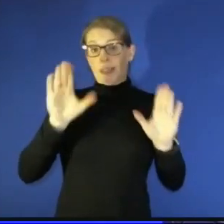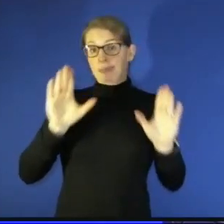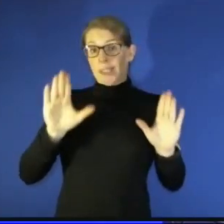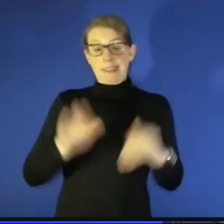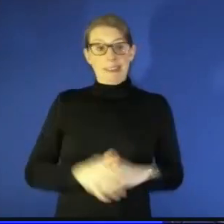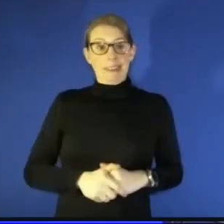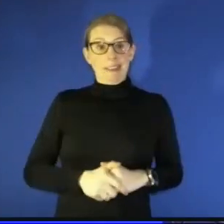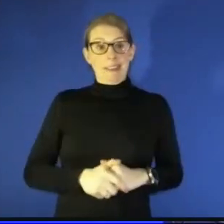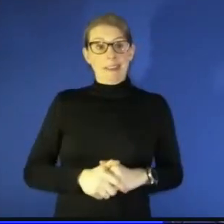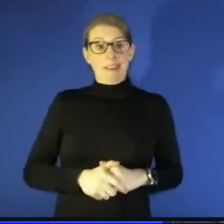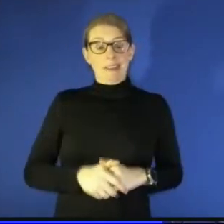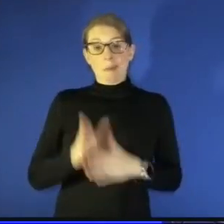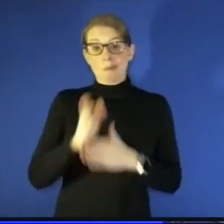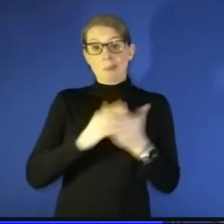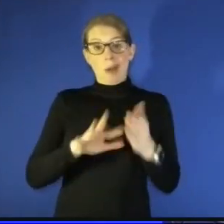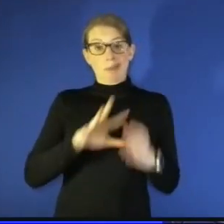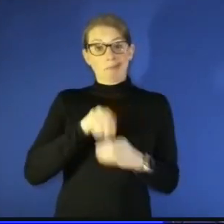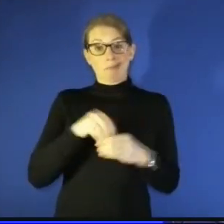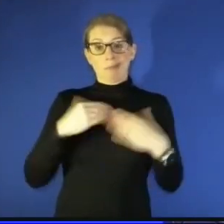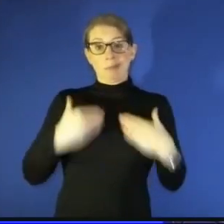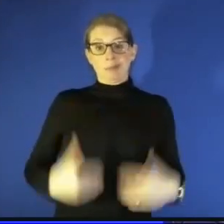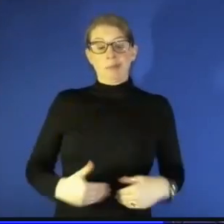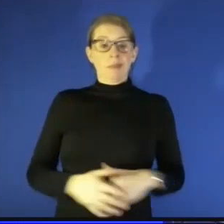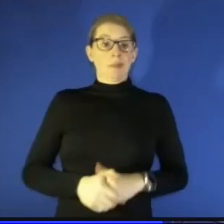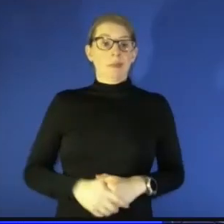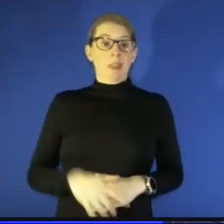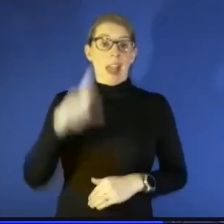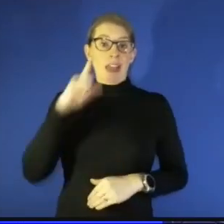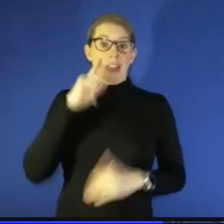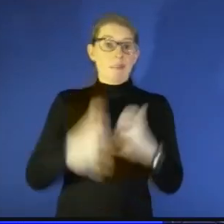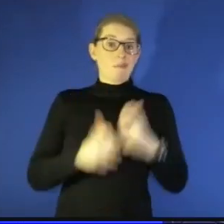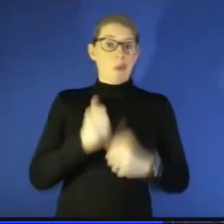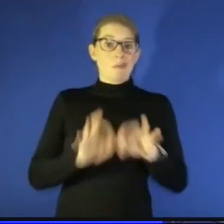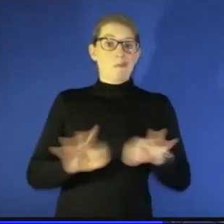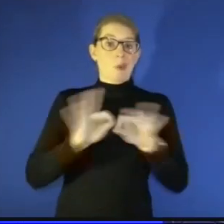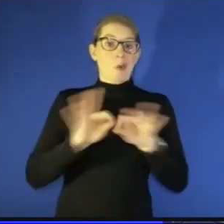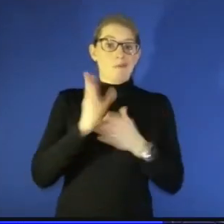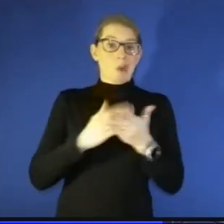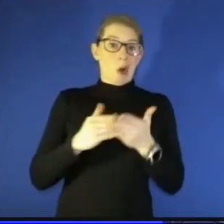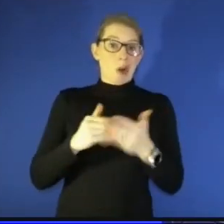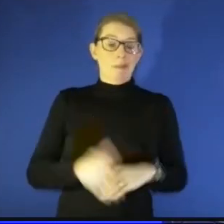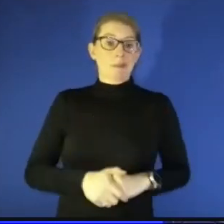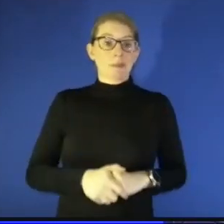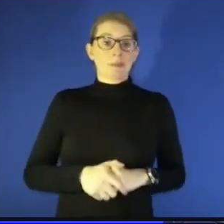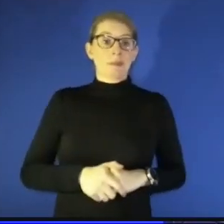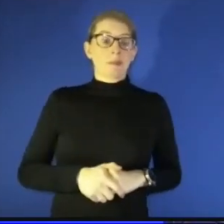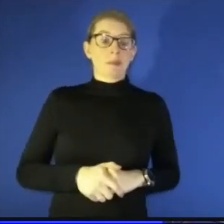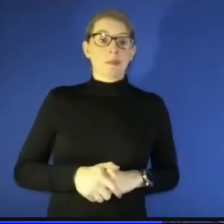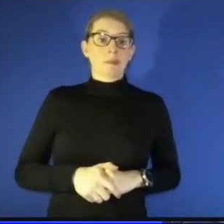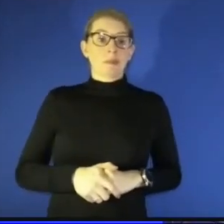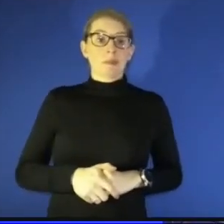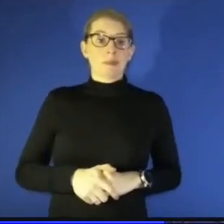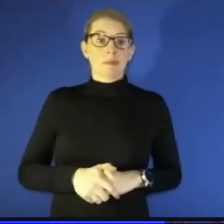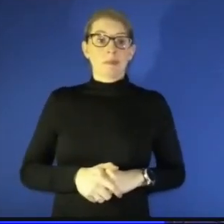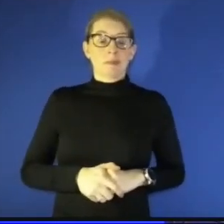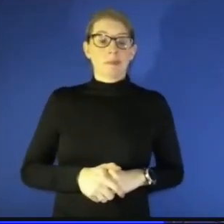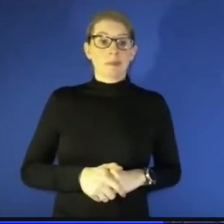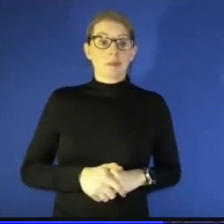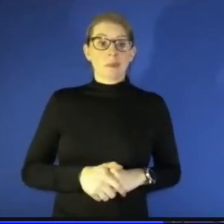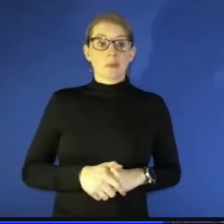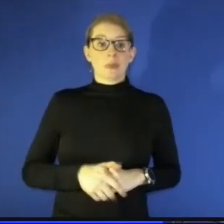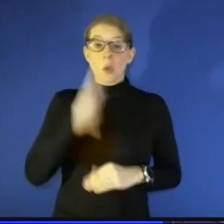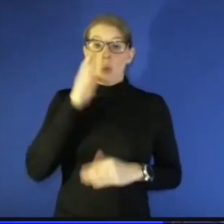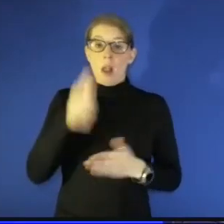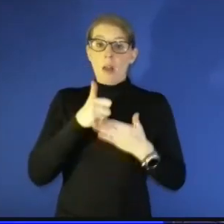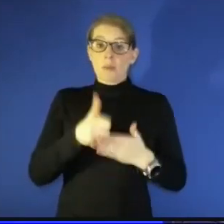part of the body. I think it's the most important part. And it behooves you to keep it healthy. It will tell you if